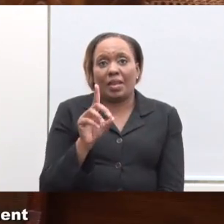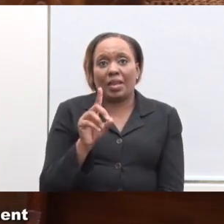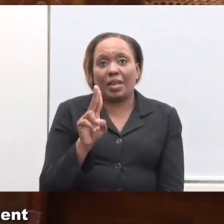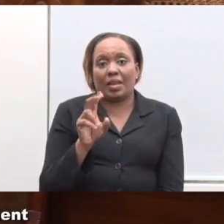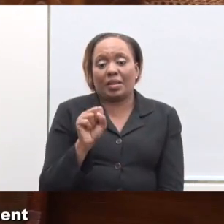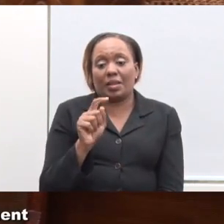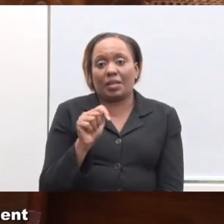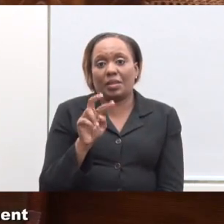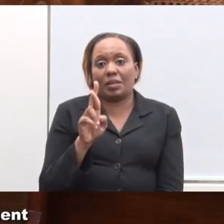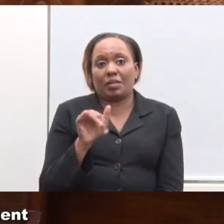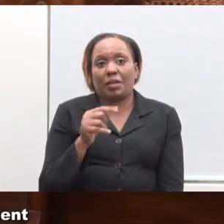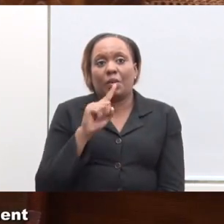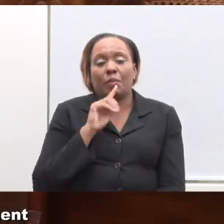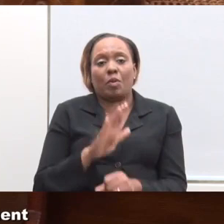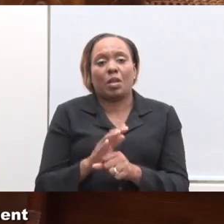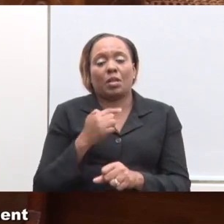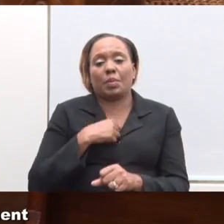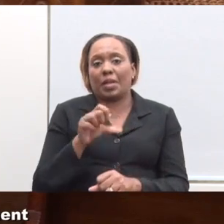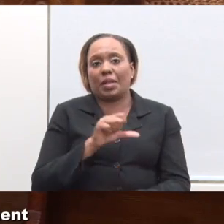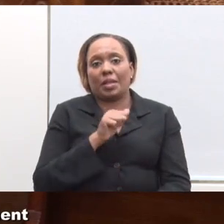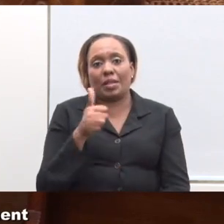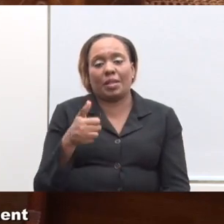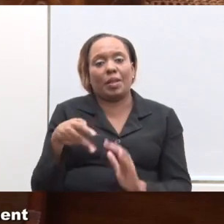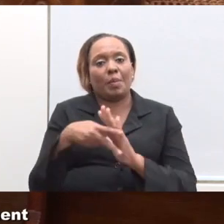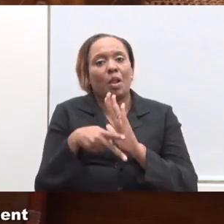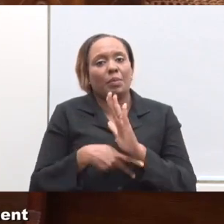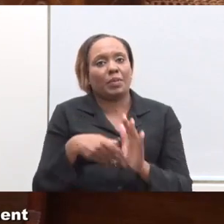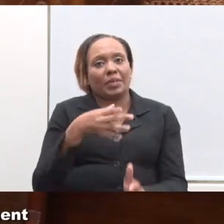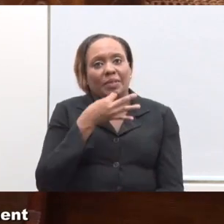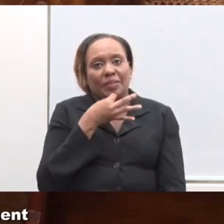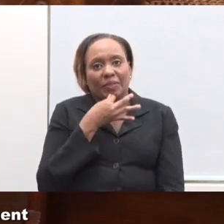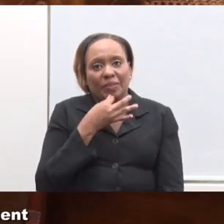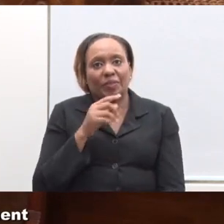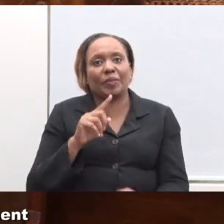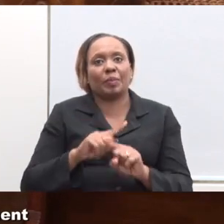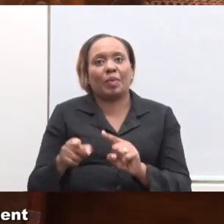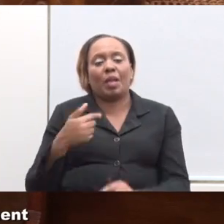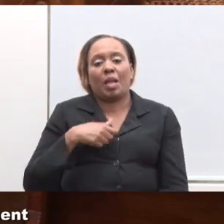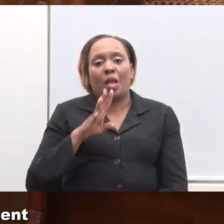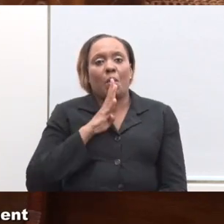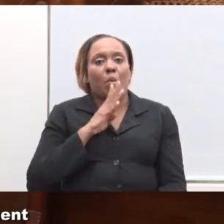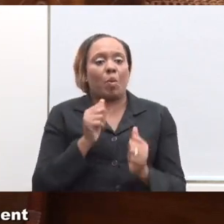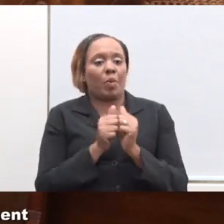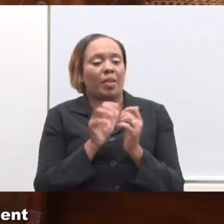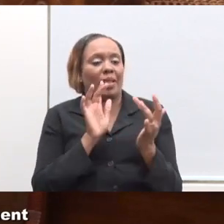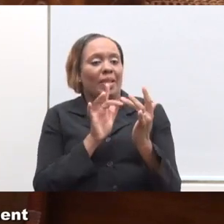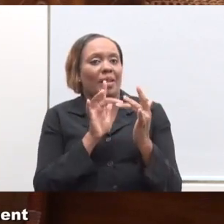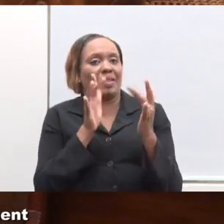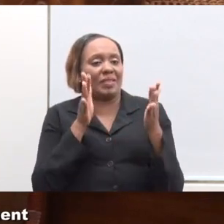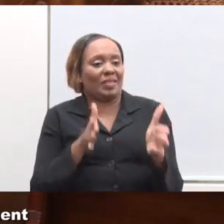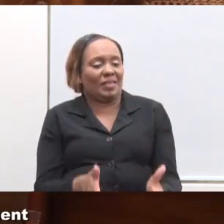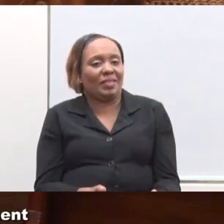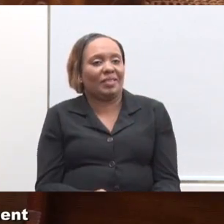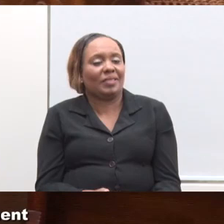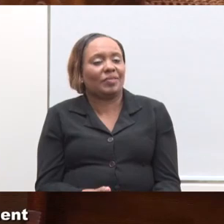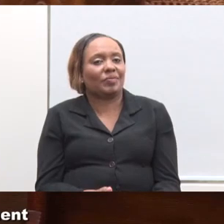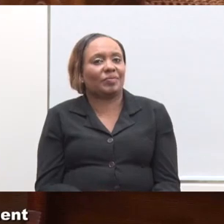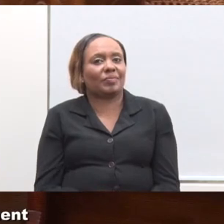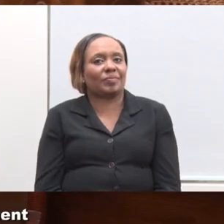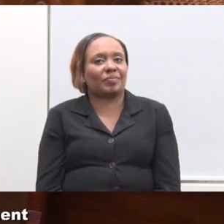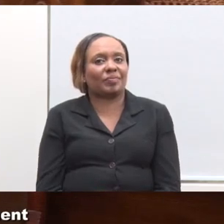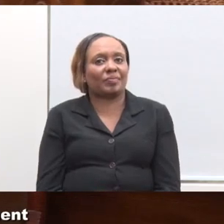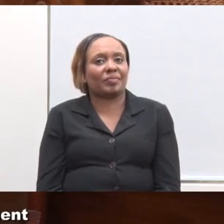would know that he and I have spoken, and I've spoken also with his consultant who is preparing it. And therefore, I